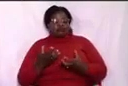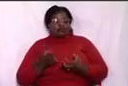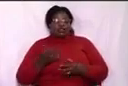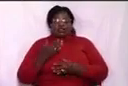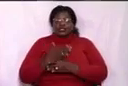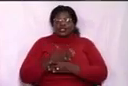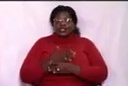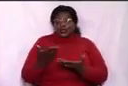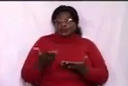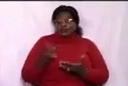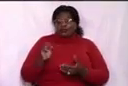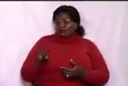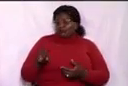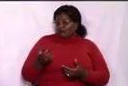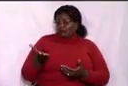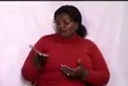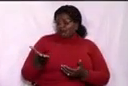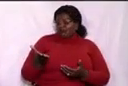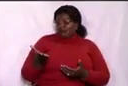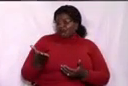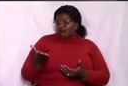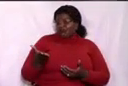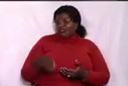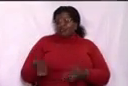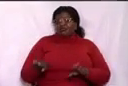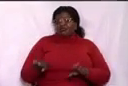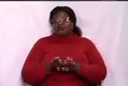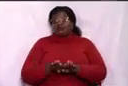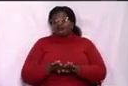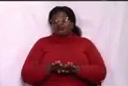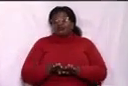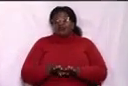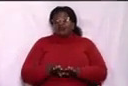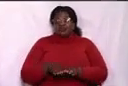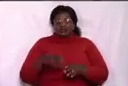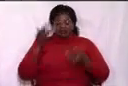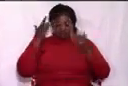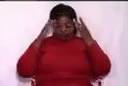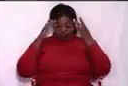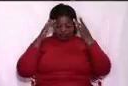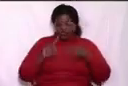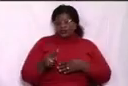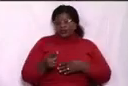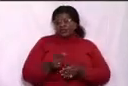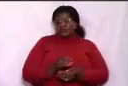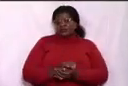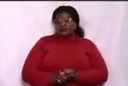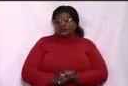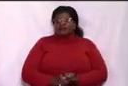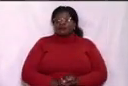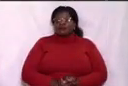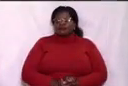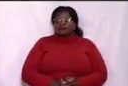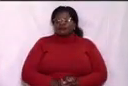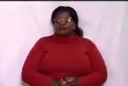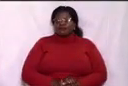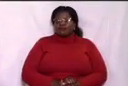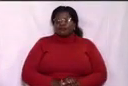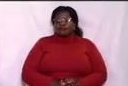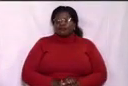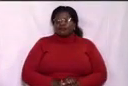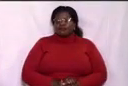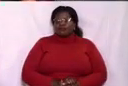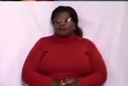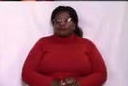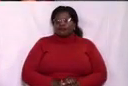So you can make the creative or innovative stuff is all together. Now, do you have